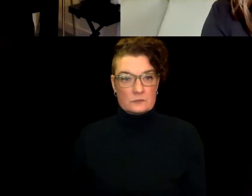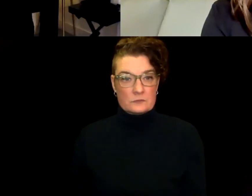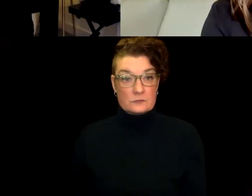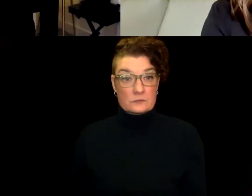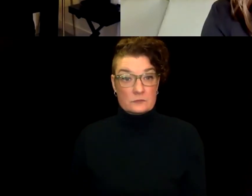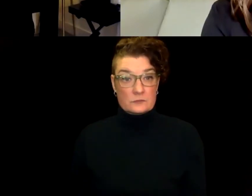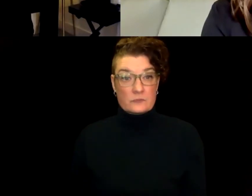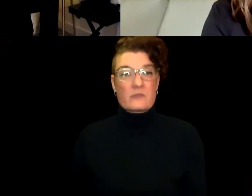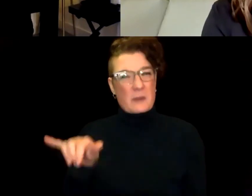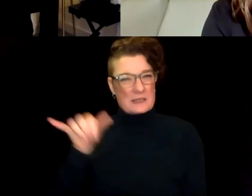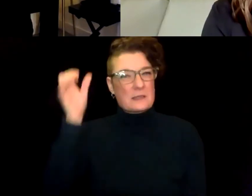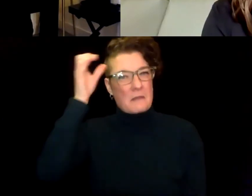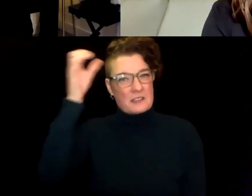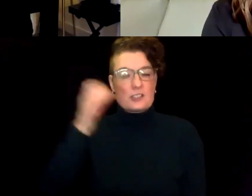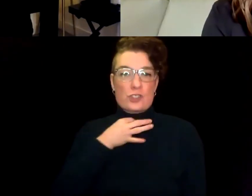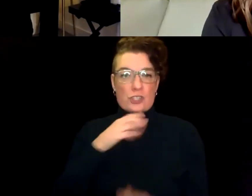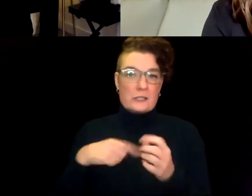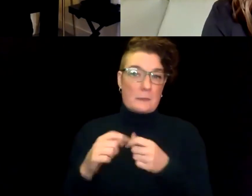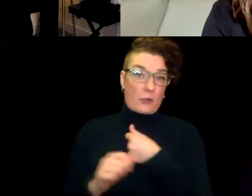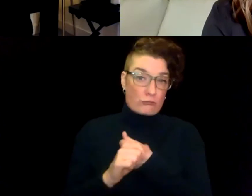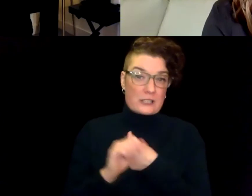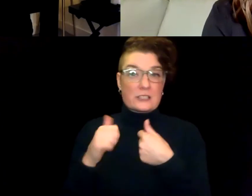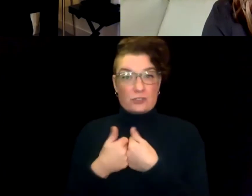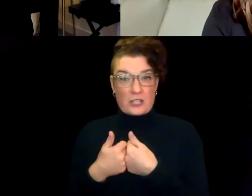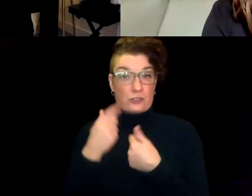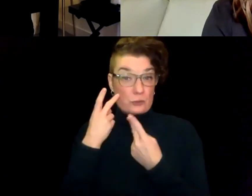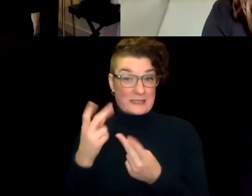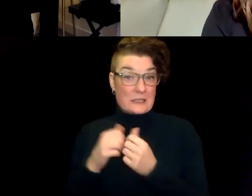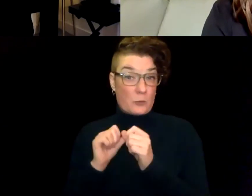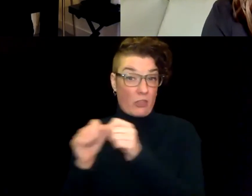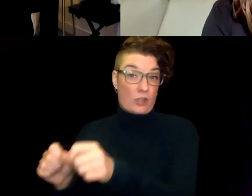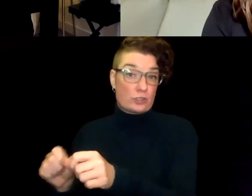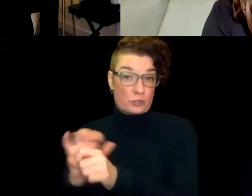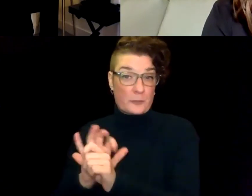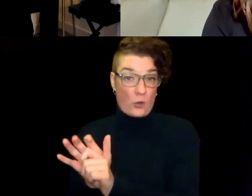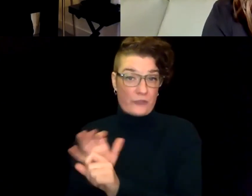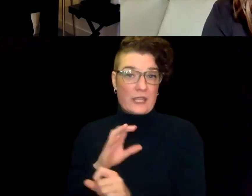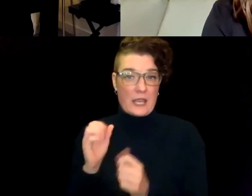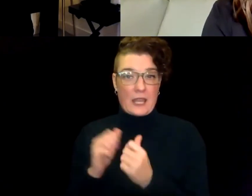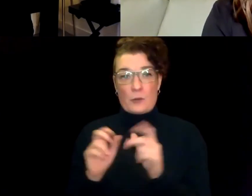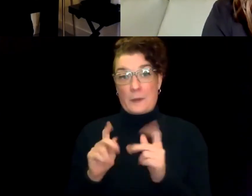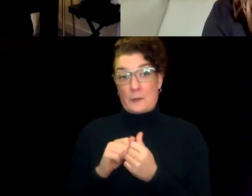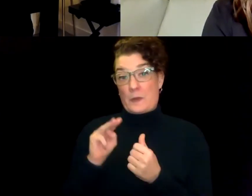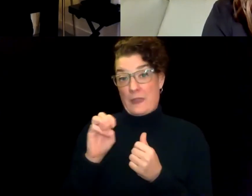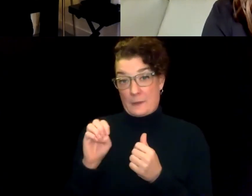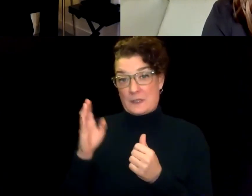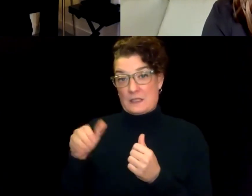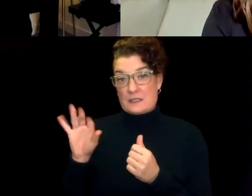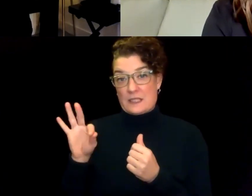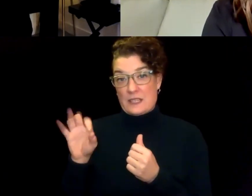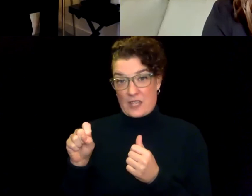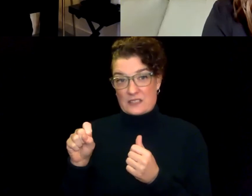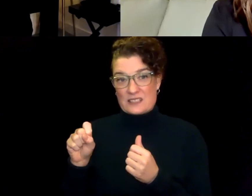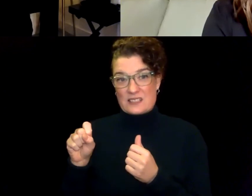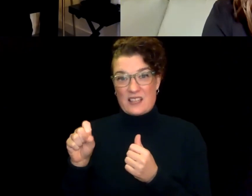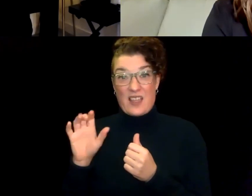It's a similar idea. I'm curious about the risks, challenges you see with long COVID. And with people with ME/CFS tethering their hopes on